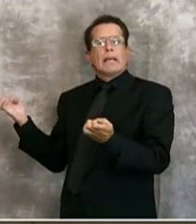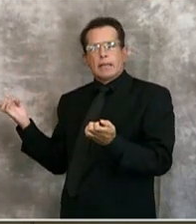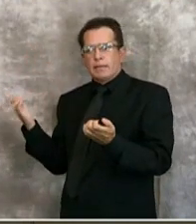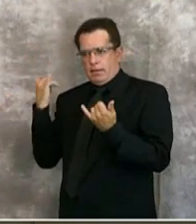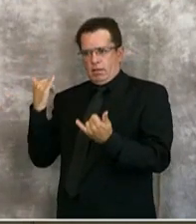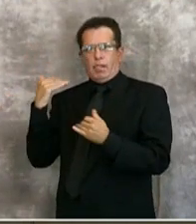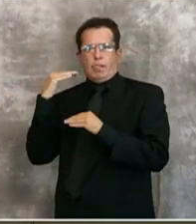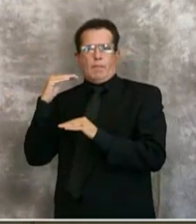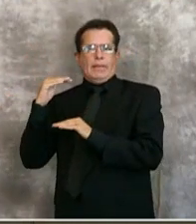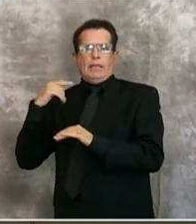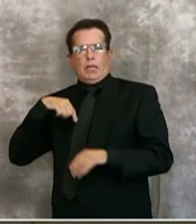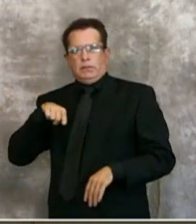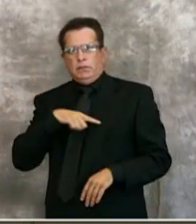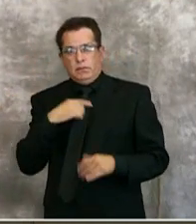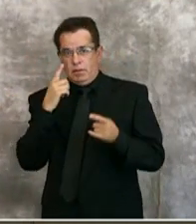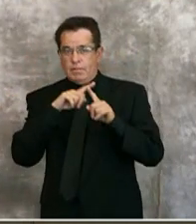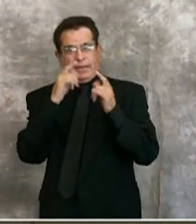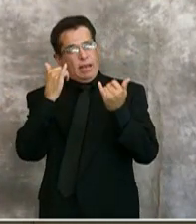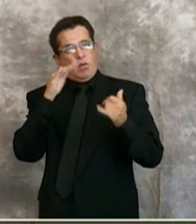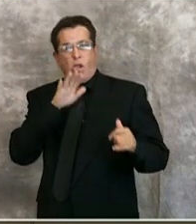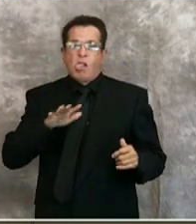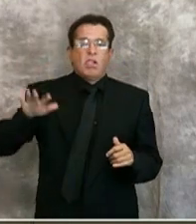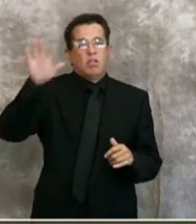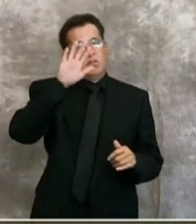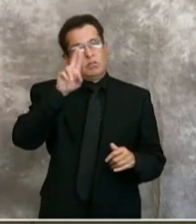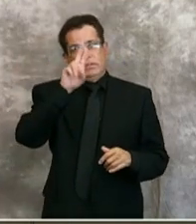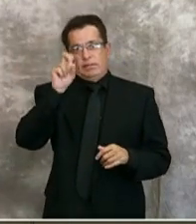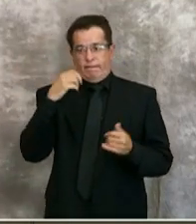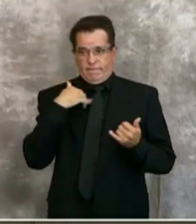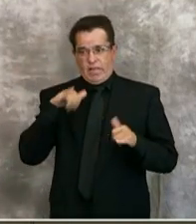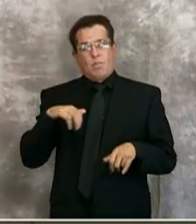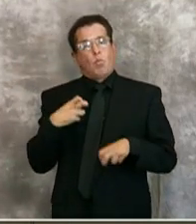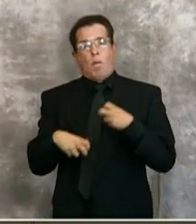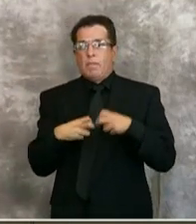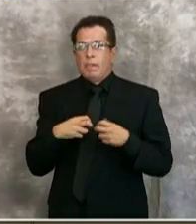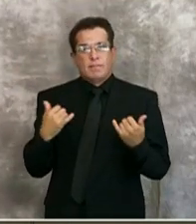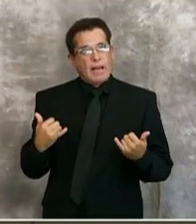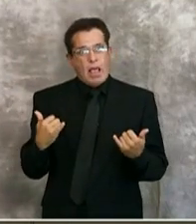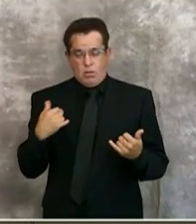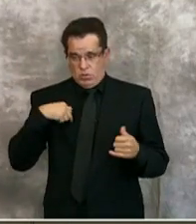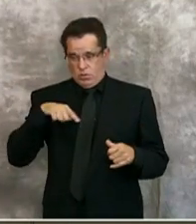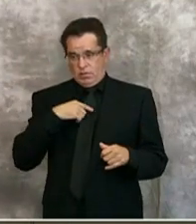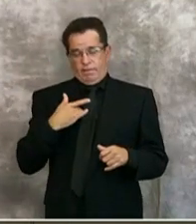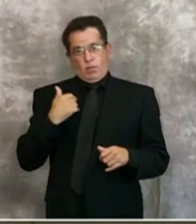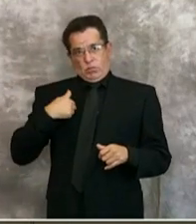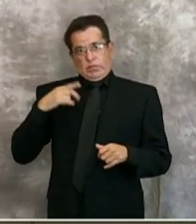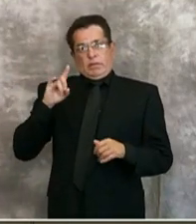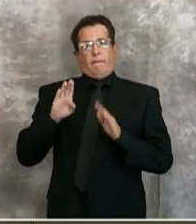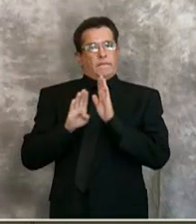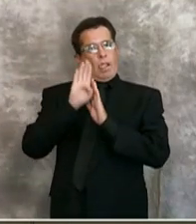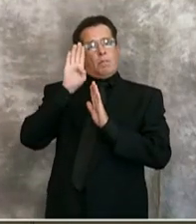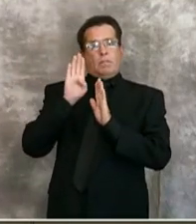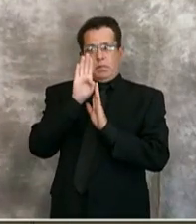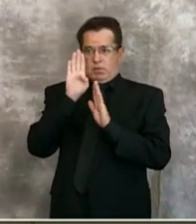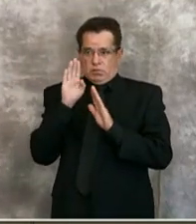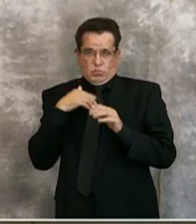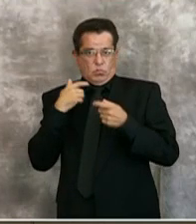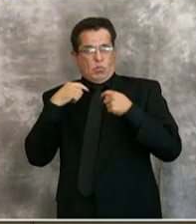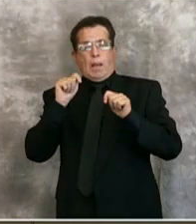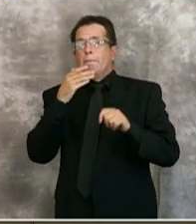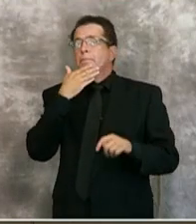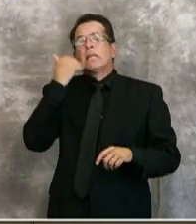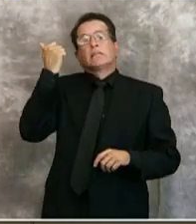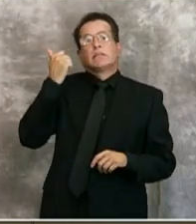resulted. So this is a nationwide issue, and we feel that we have developed as best a